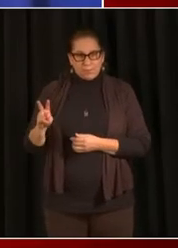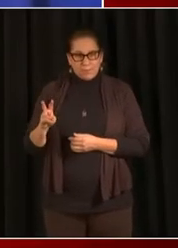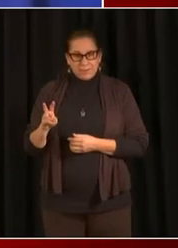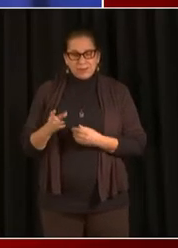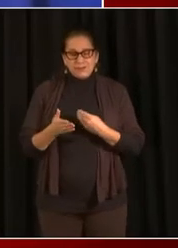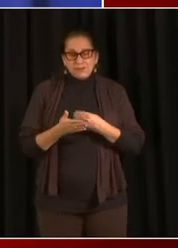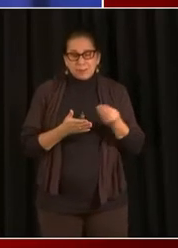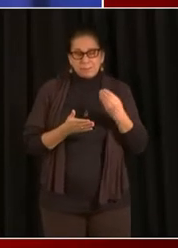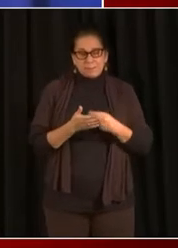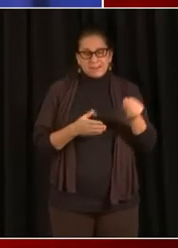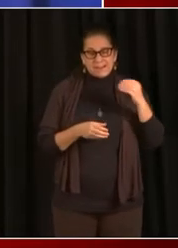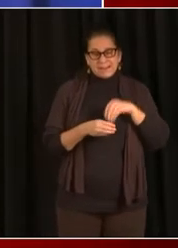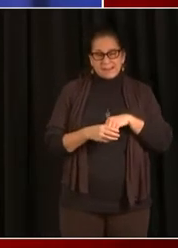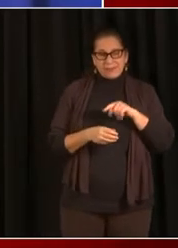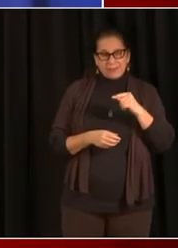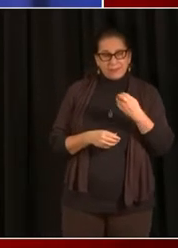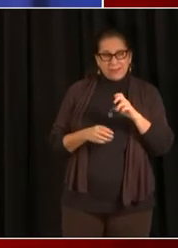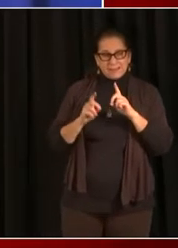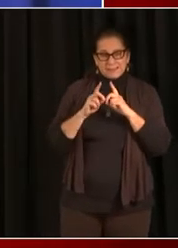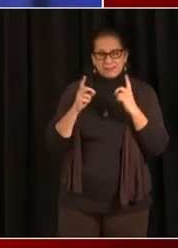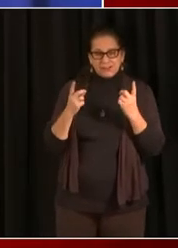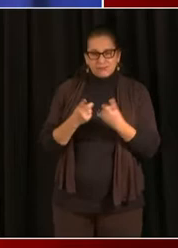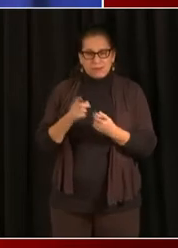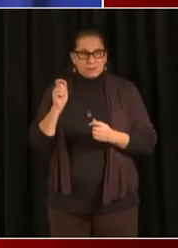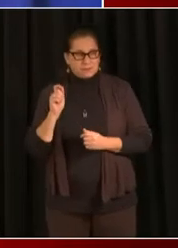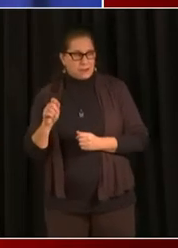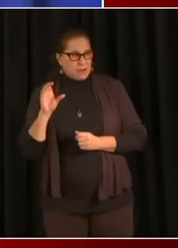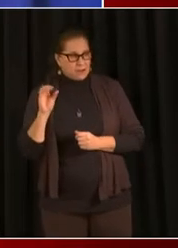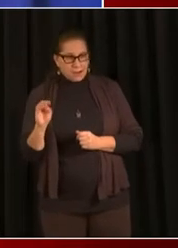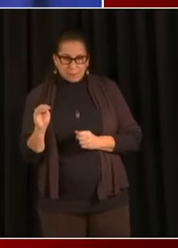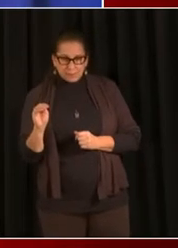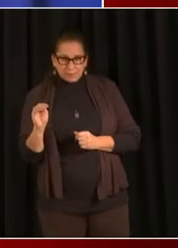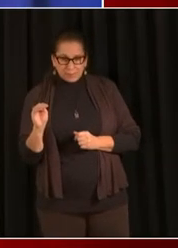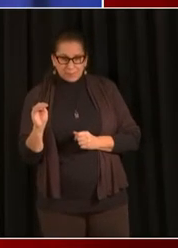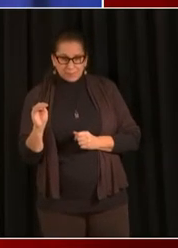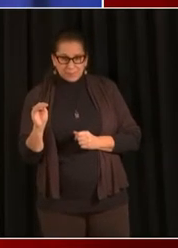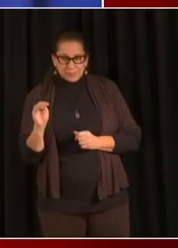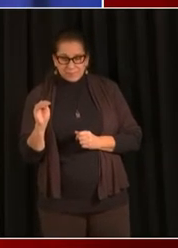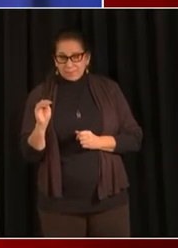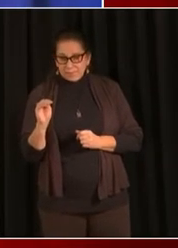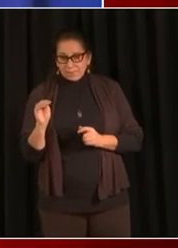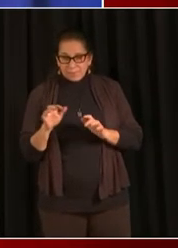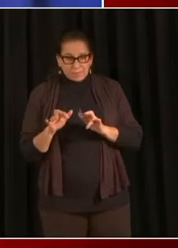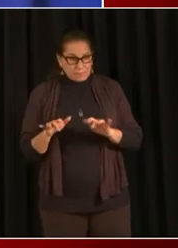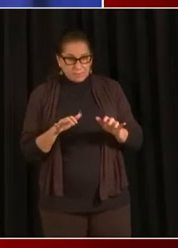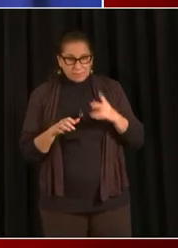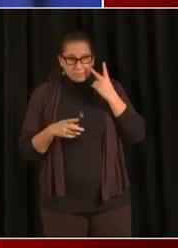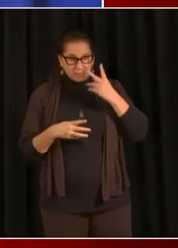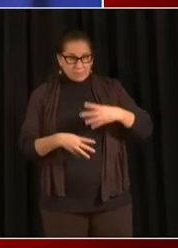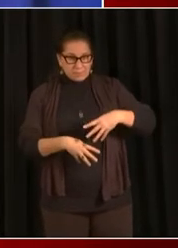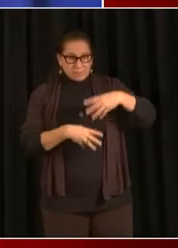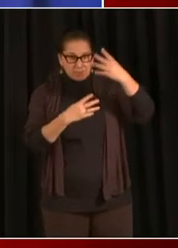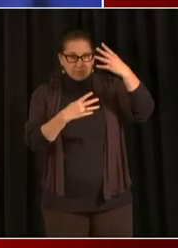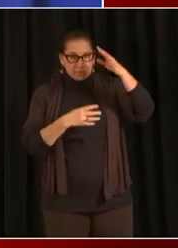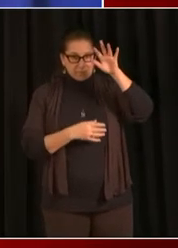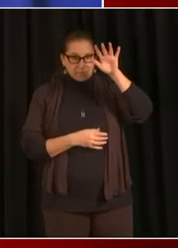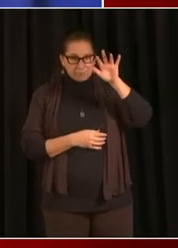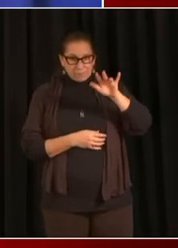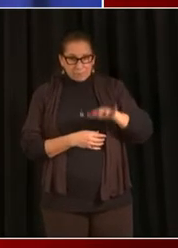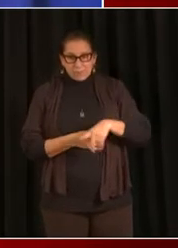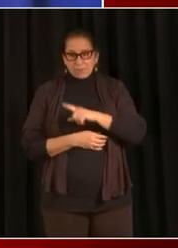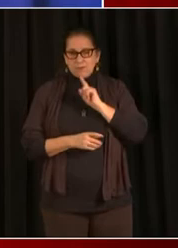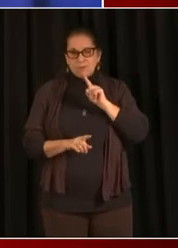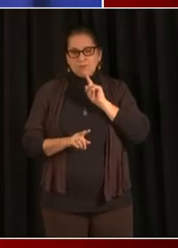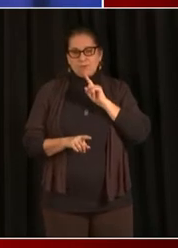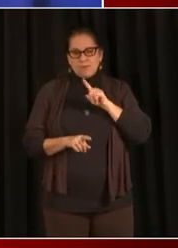same day to folks in the district. So if you go to shopinthedistrict.com, you want to order something online, we could get